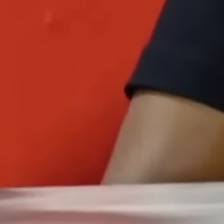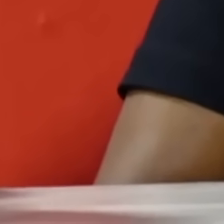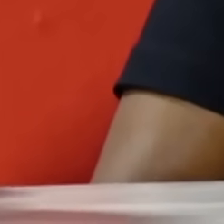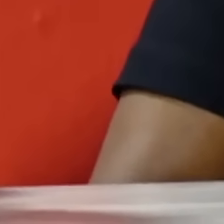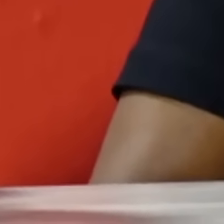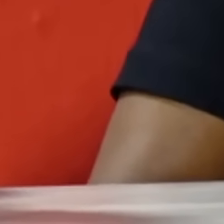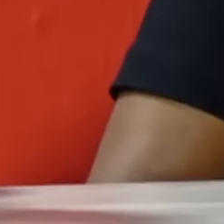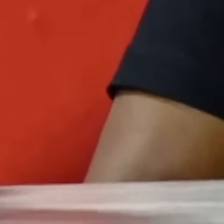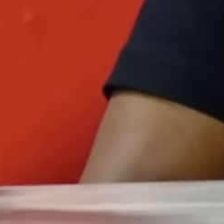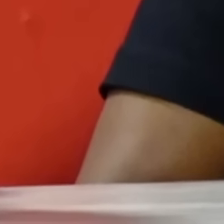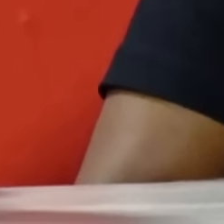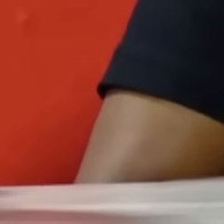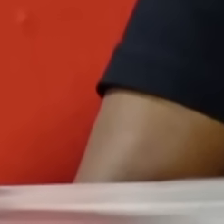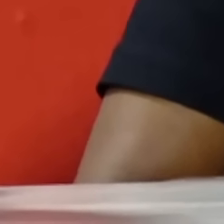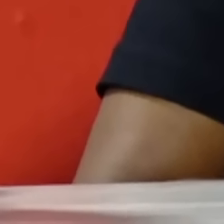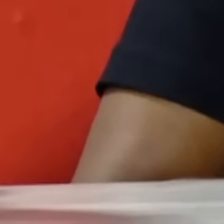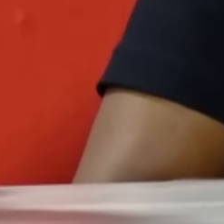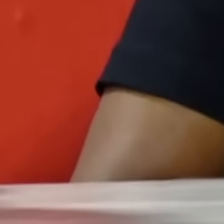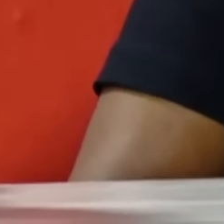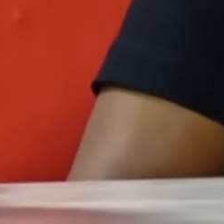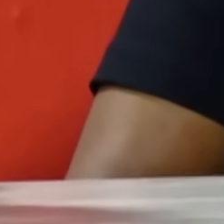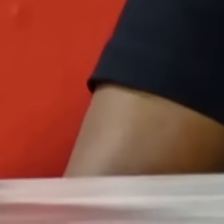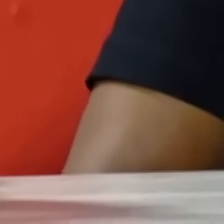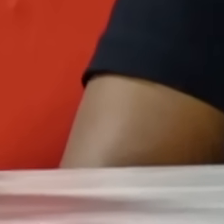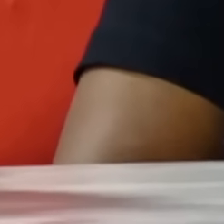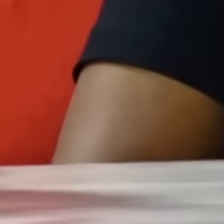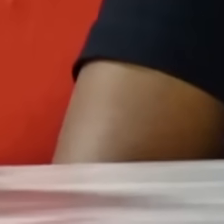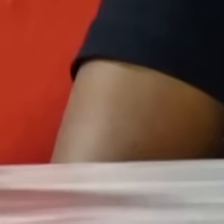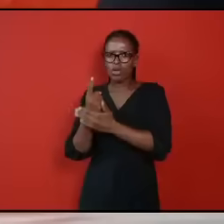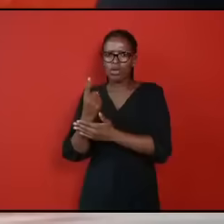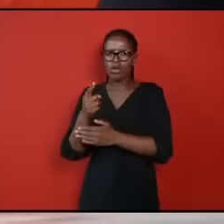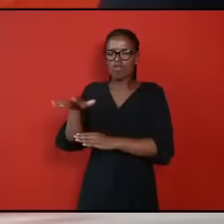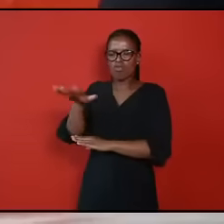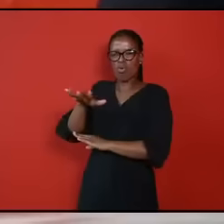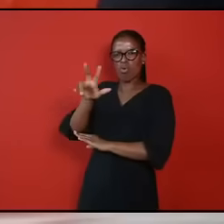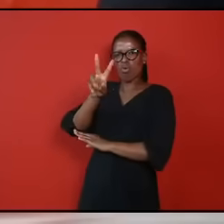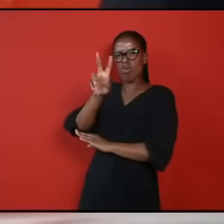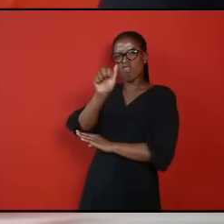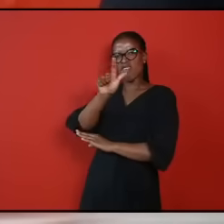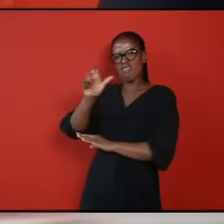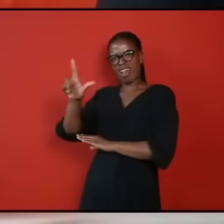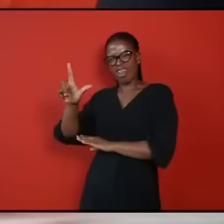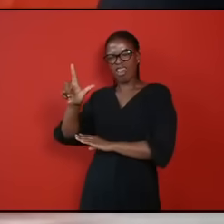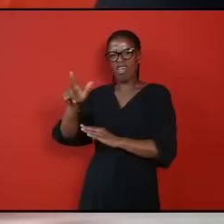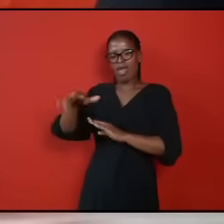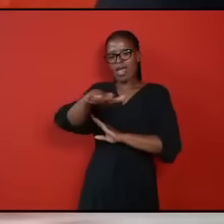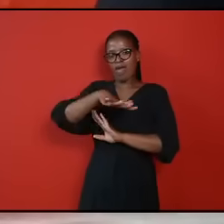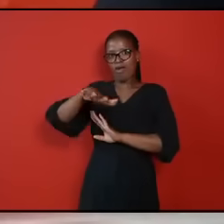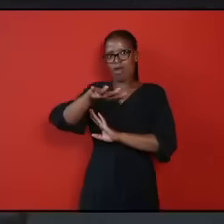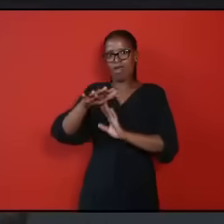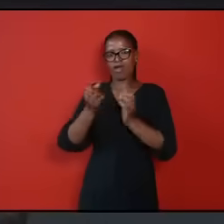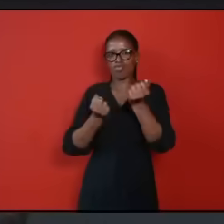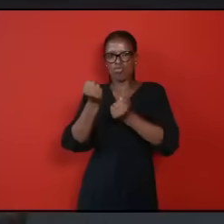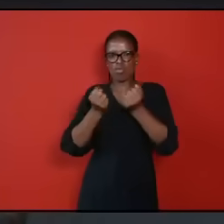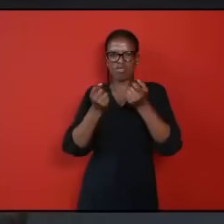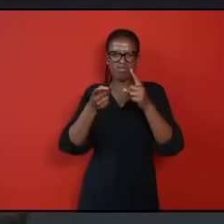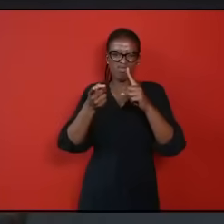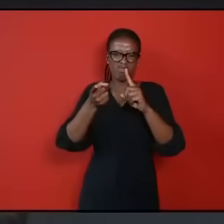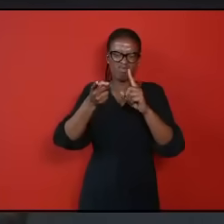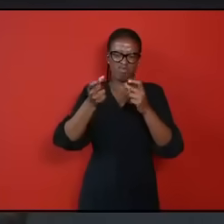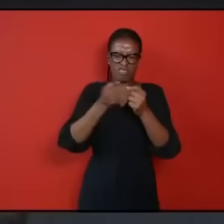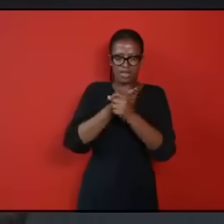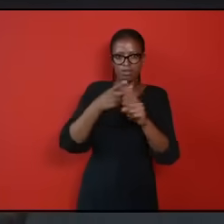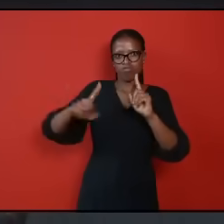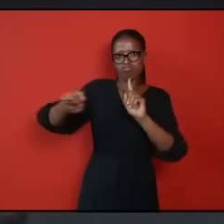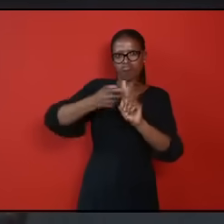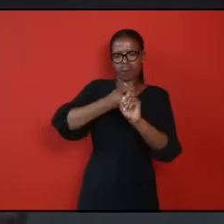cloud with regards to the tragic accident in the Vaal area of the school children. What measures does the